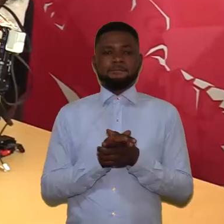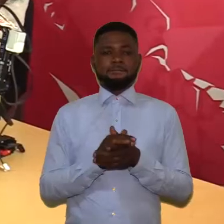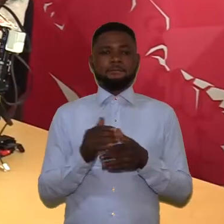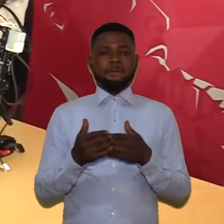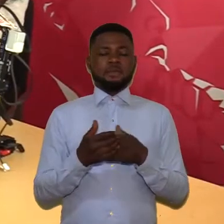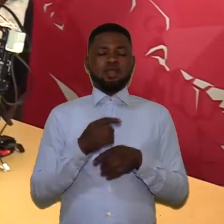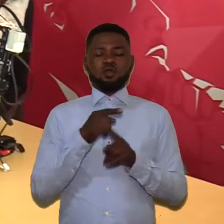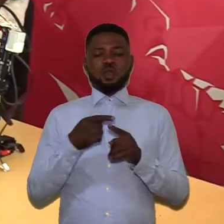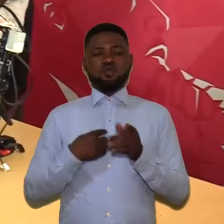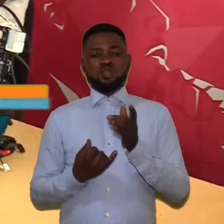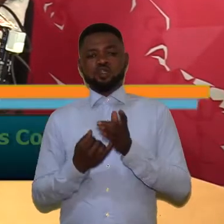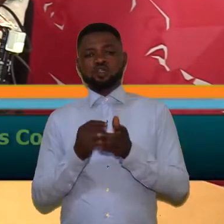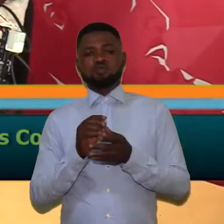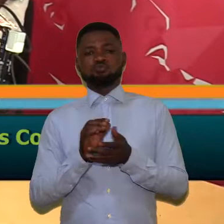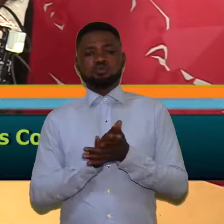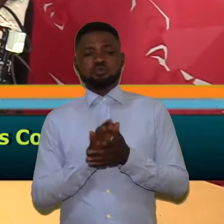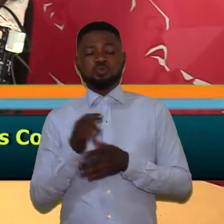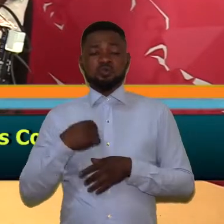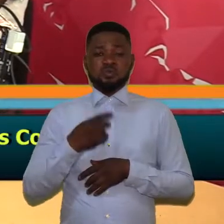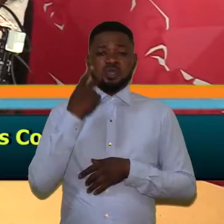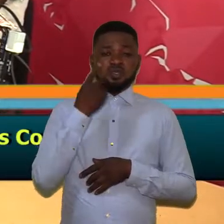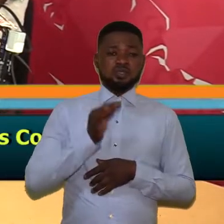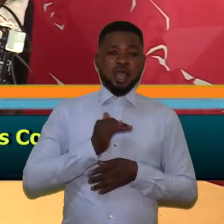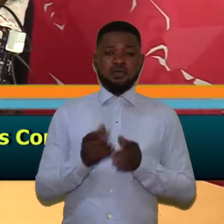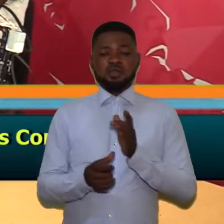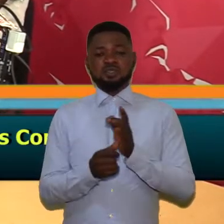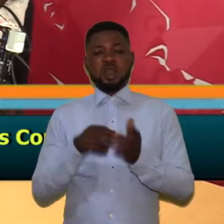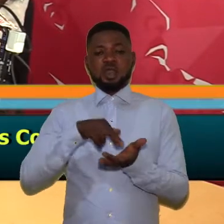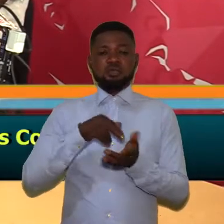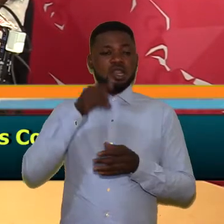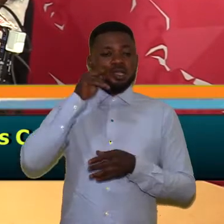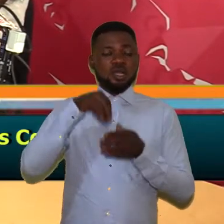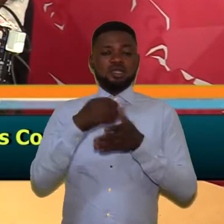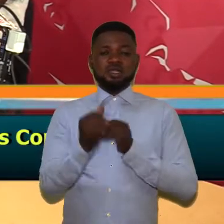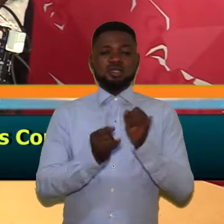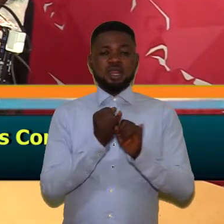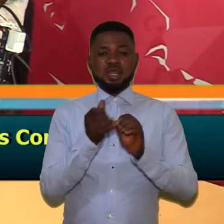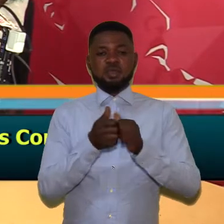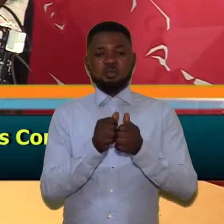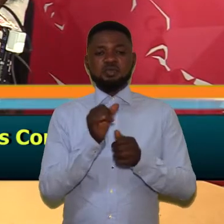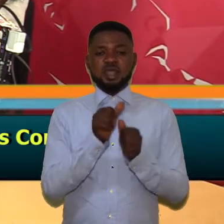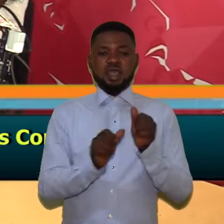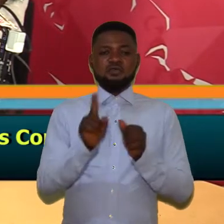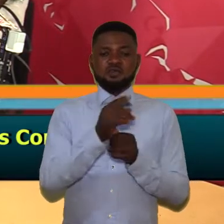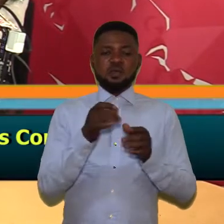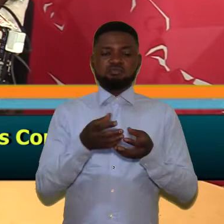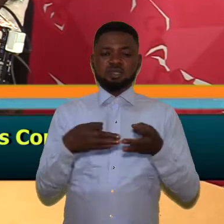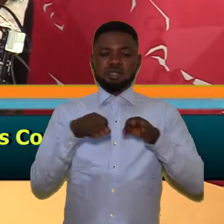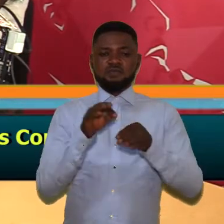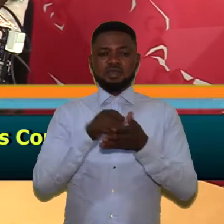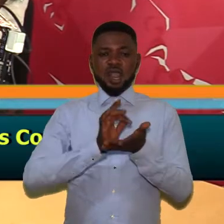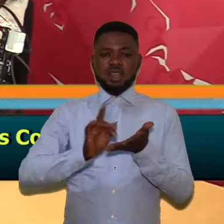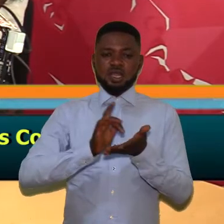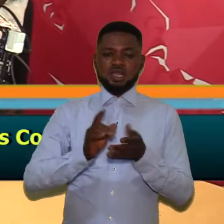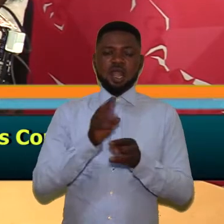So back when we were in junior school, we used to see our senior ones representing Nigeria in international competitions. And we felt everyone deserves a place in the digital